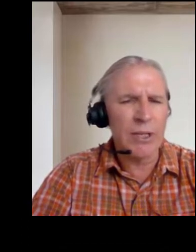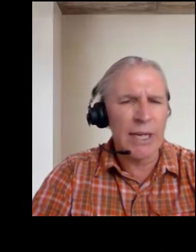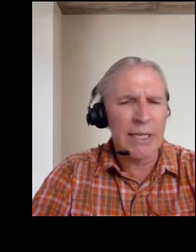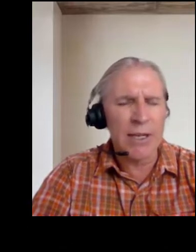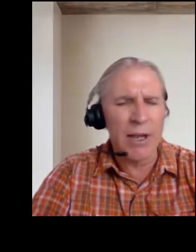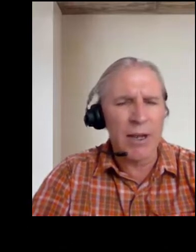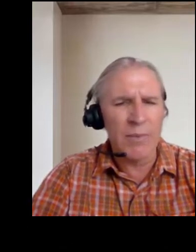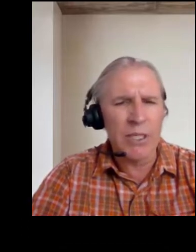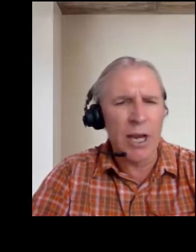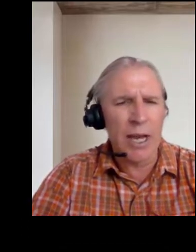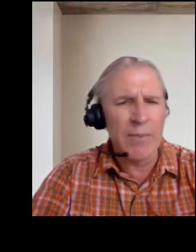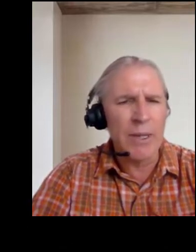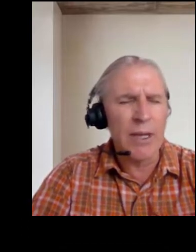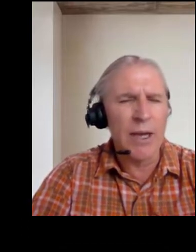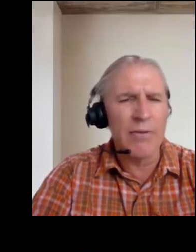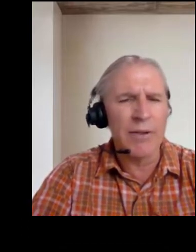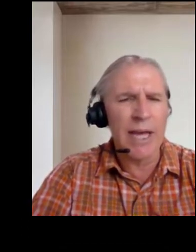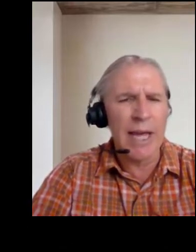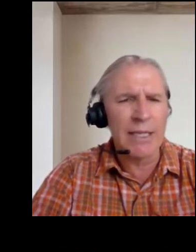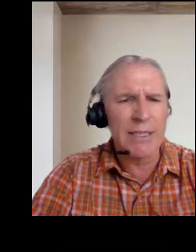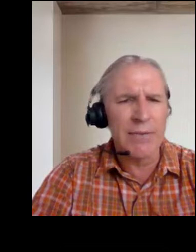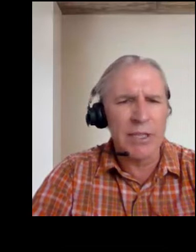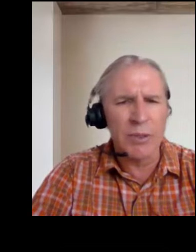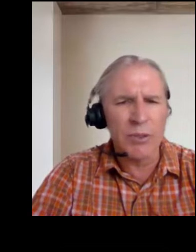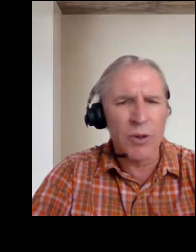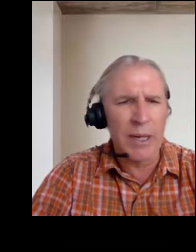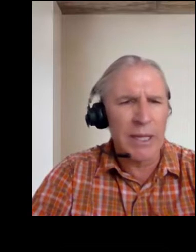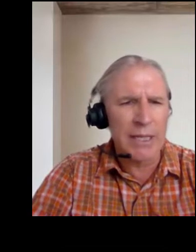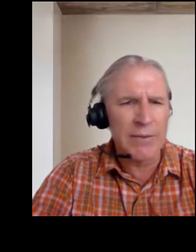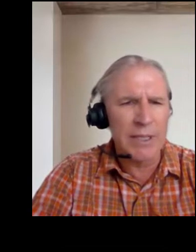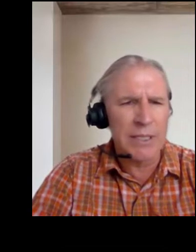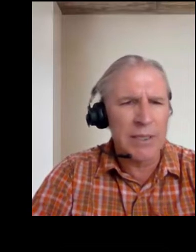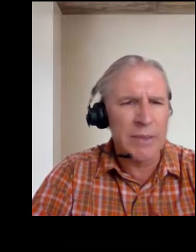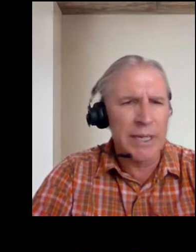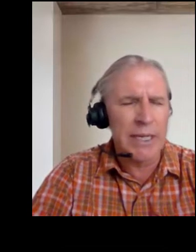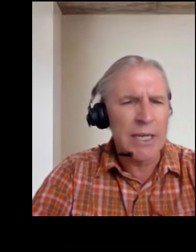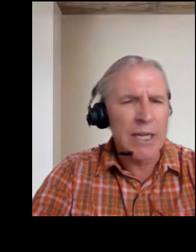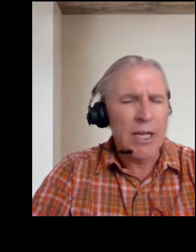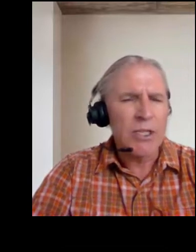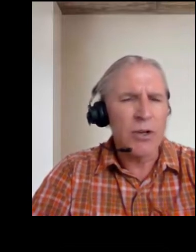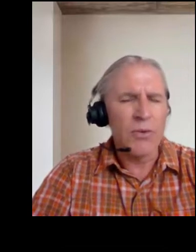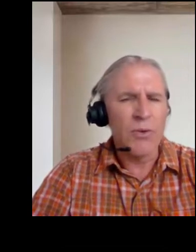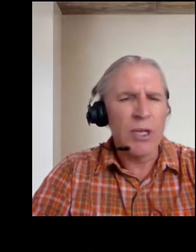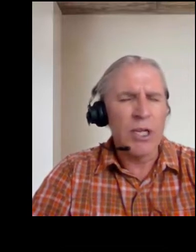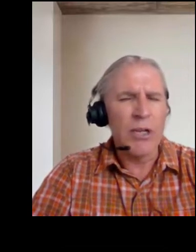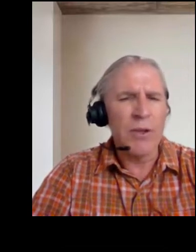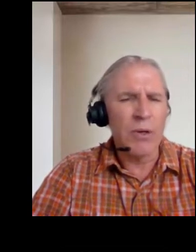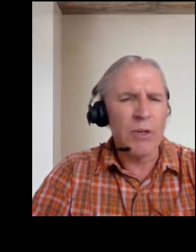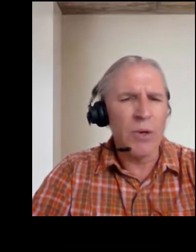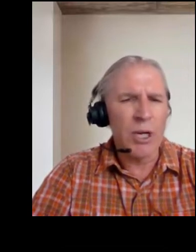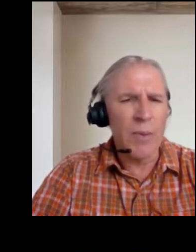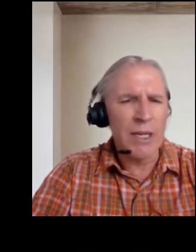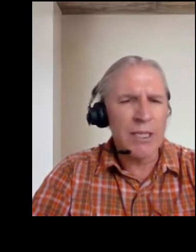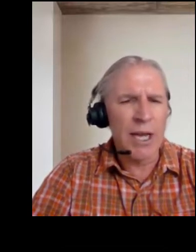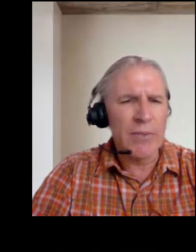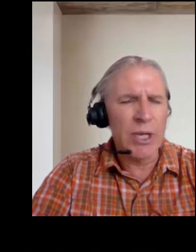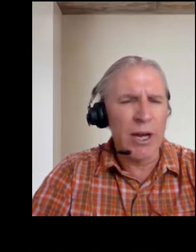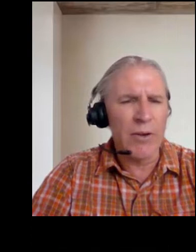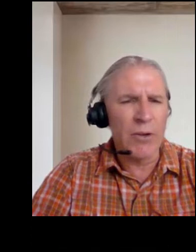will calculate the time for that activity, and we'll talk about the activities in a minute. So if you only